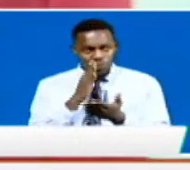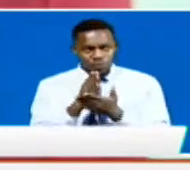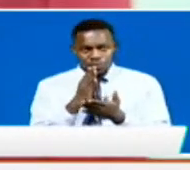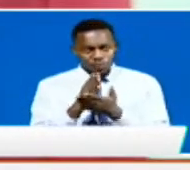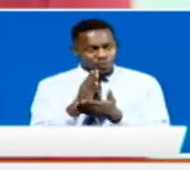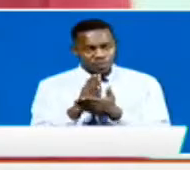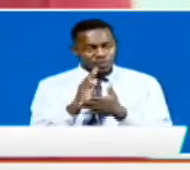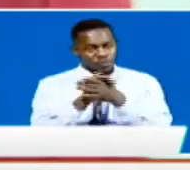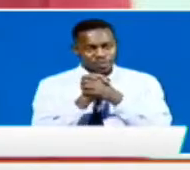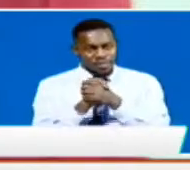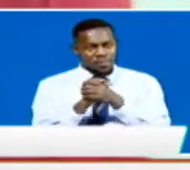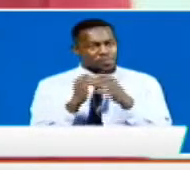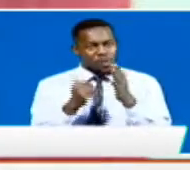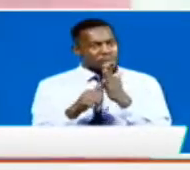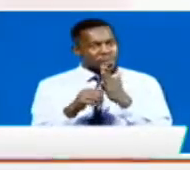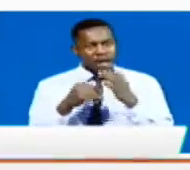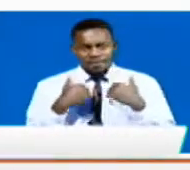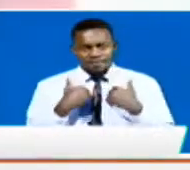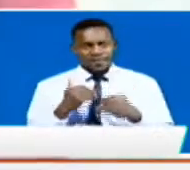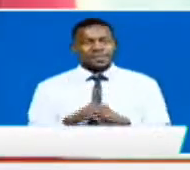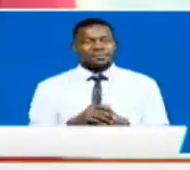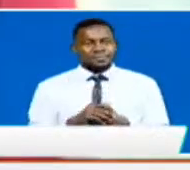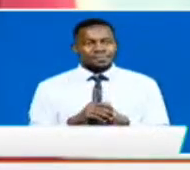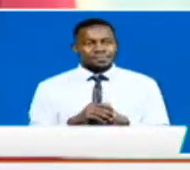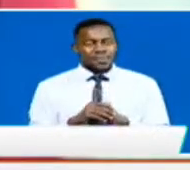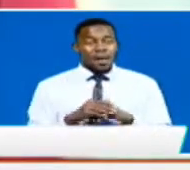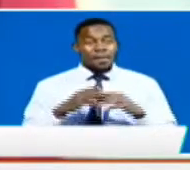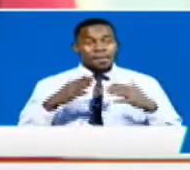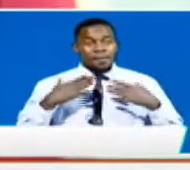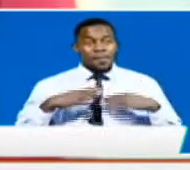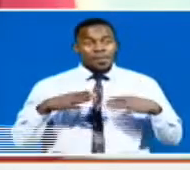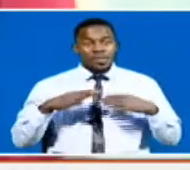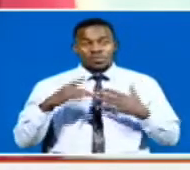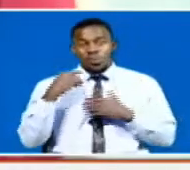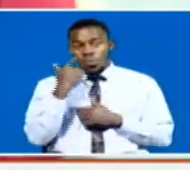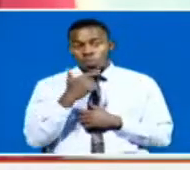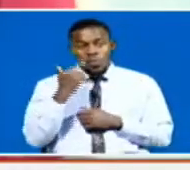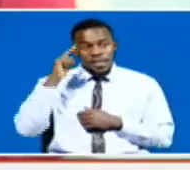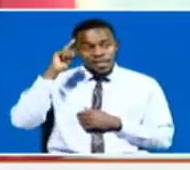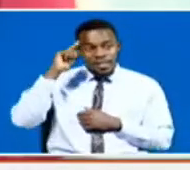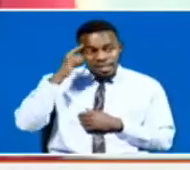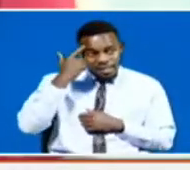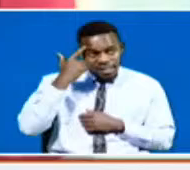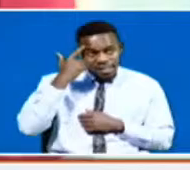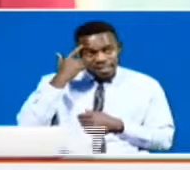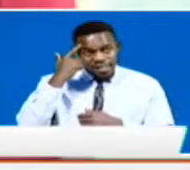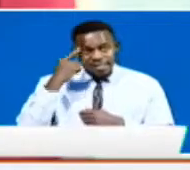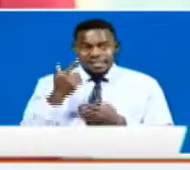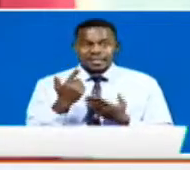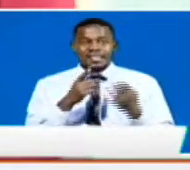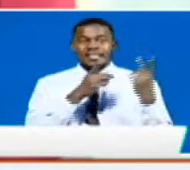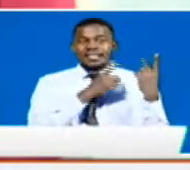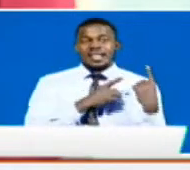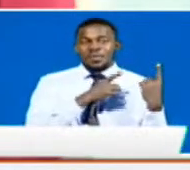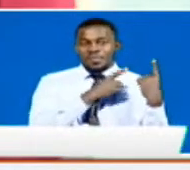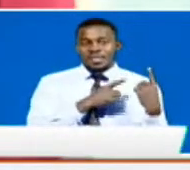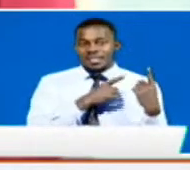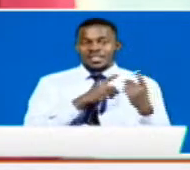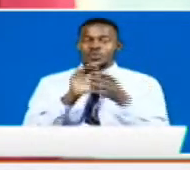Jubilee. They have been sent by the same team. Wale ambao wengine walikuwa nafikiri wanasumbua Jubilee ndio